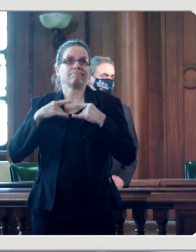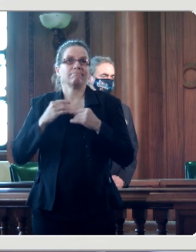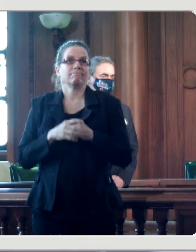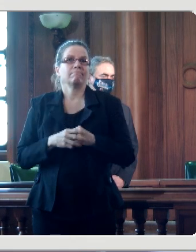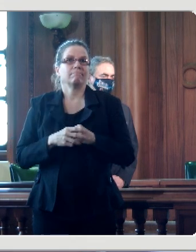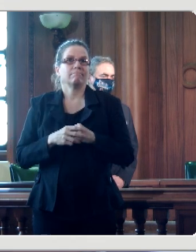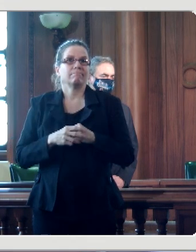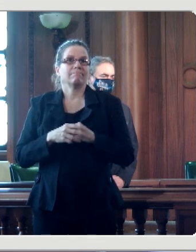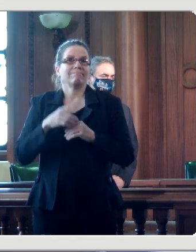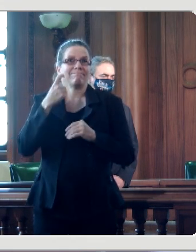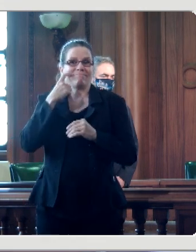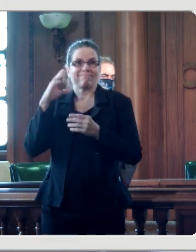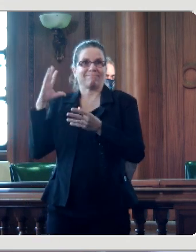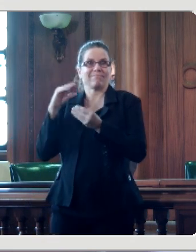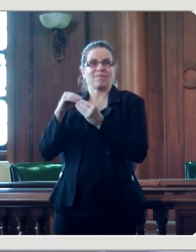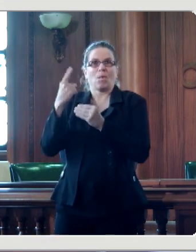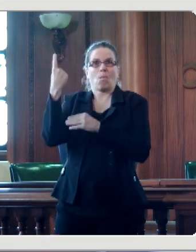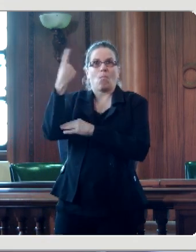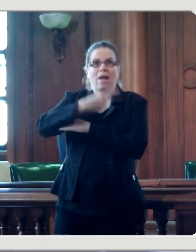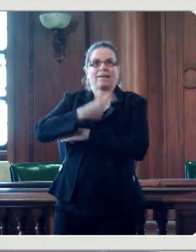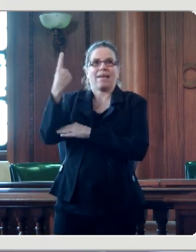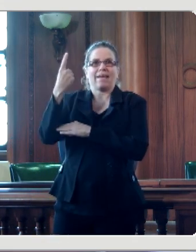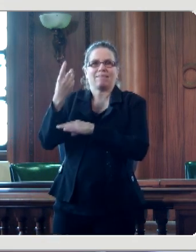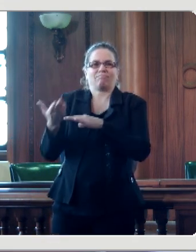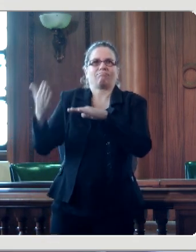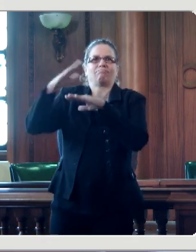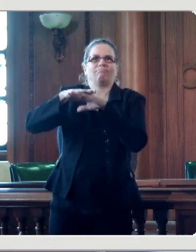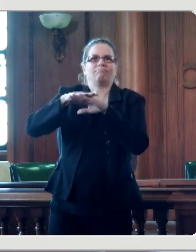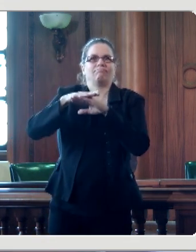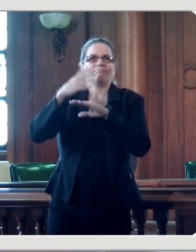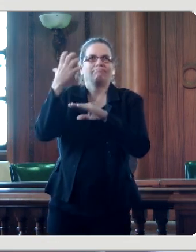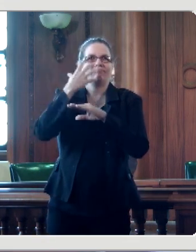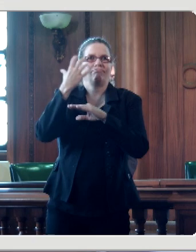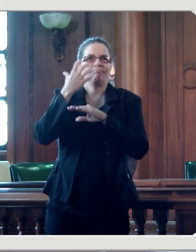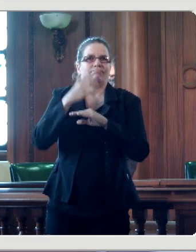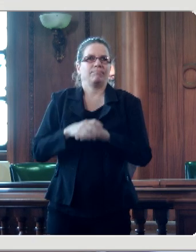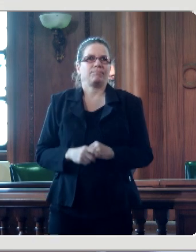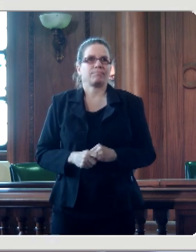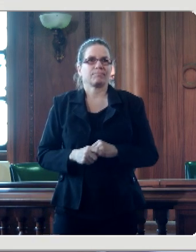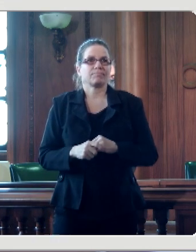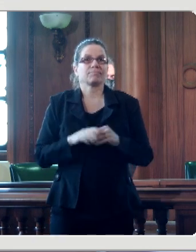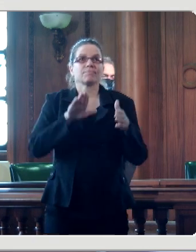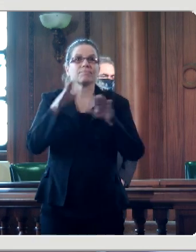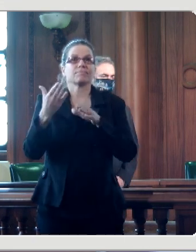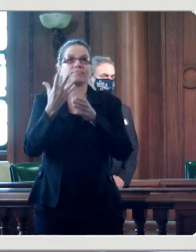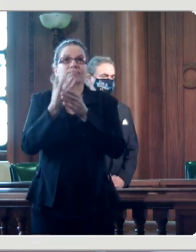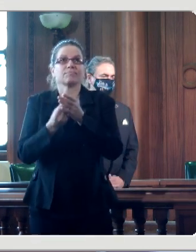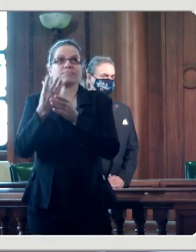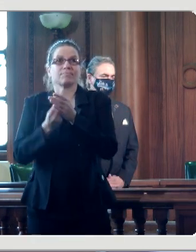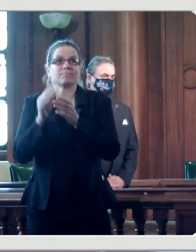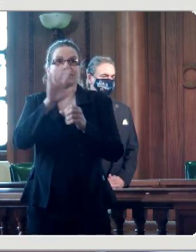32,256 more than I reported last week. The deaths among confirmed cases,